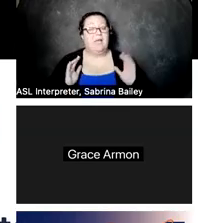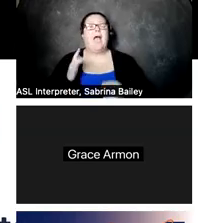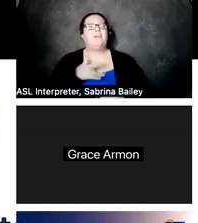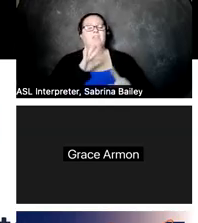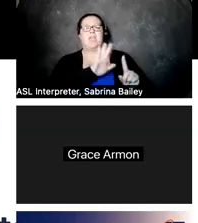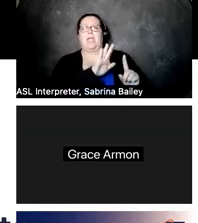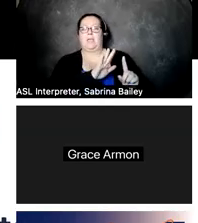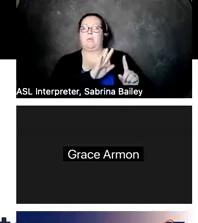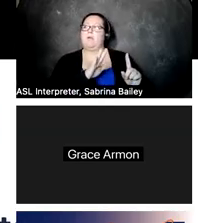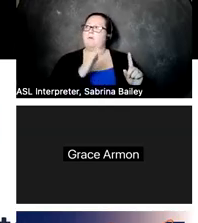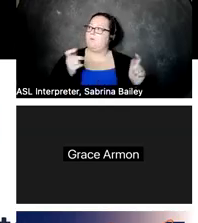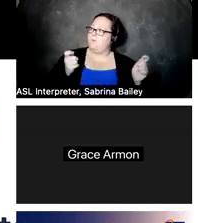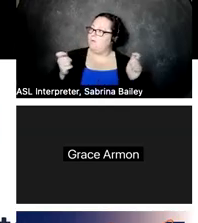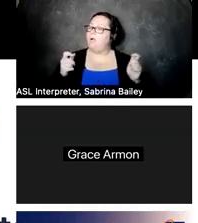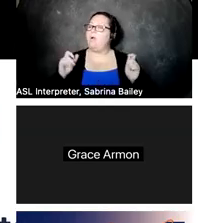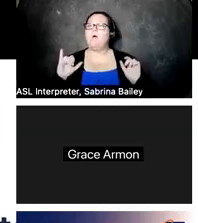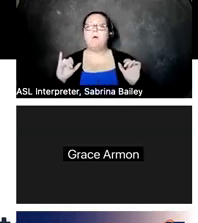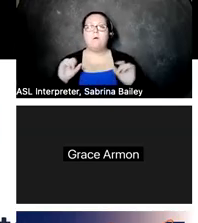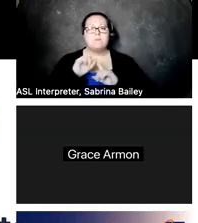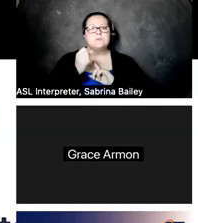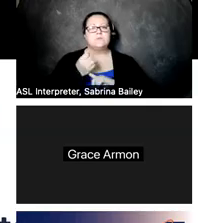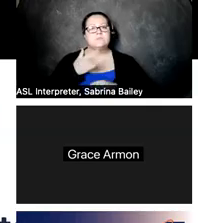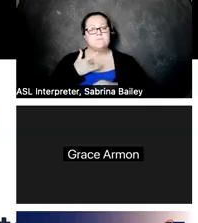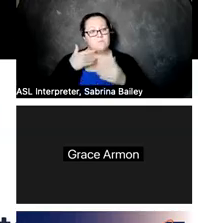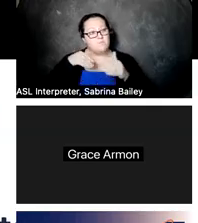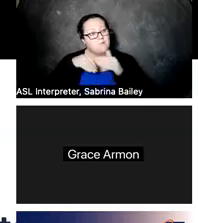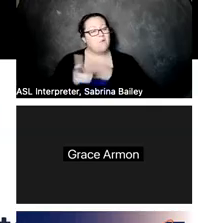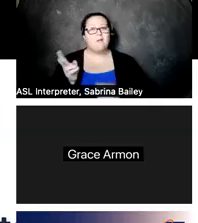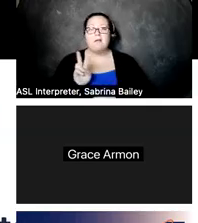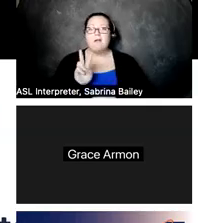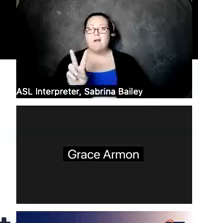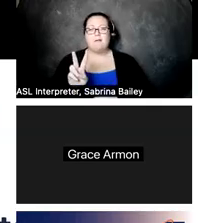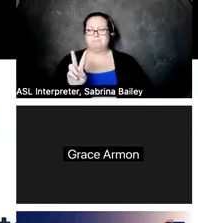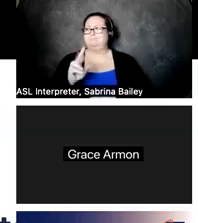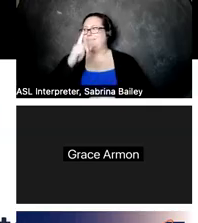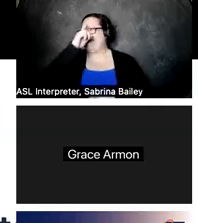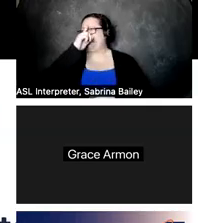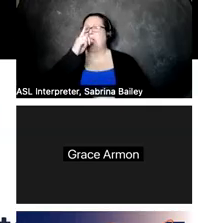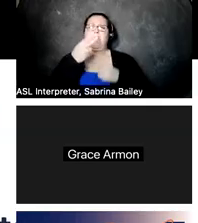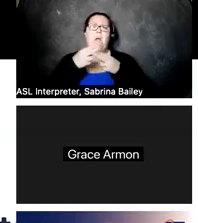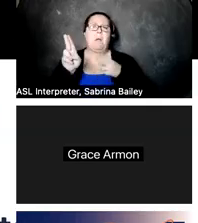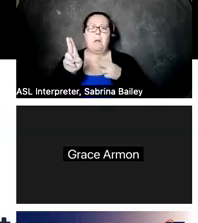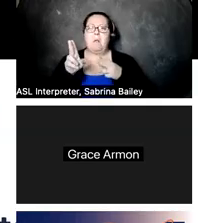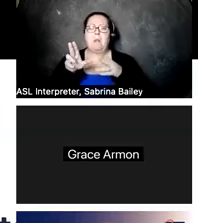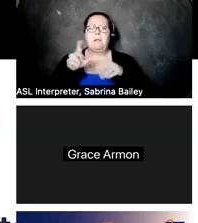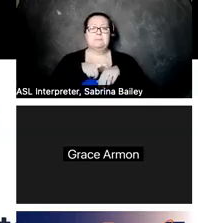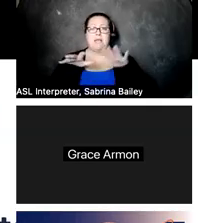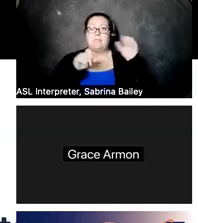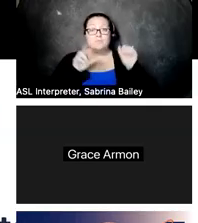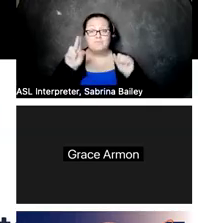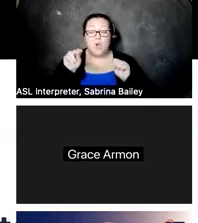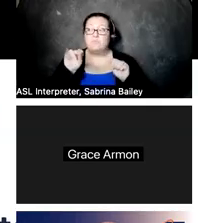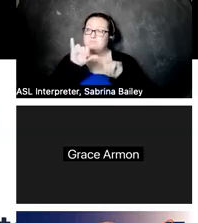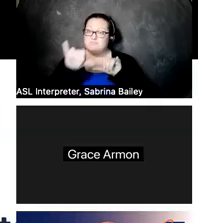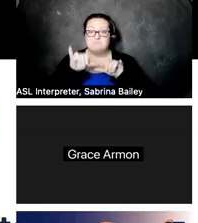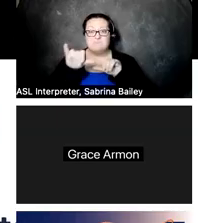him to be like, oh, okay. So we went in there, we spent, I thought we were going to be in and out, to be honest with you, but we spent a good like